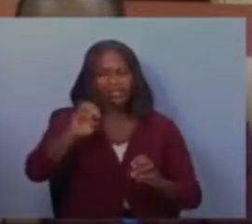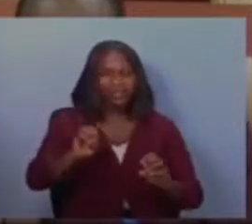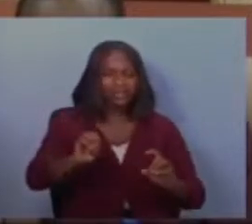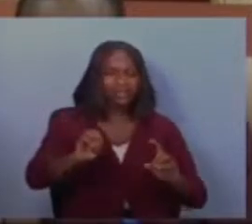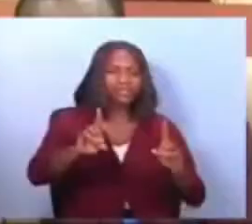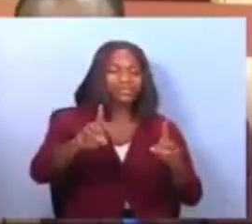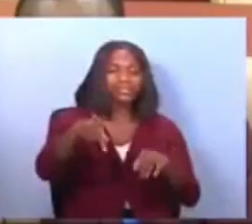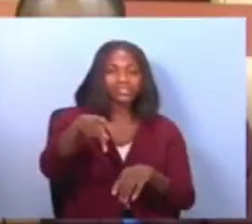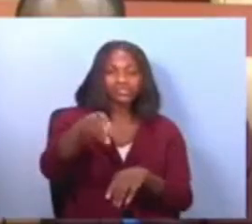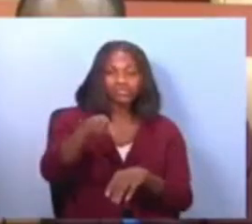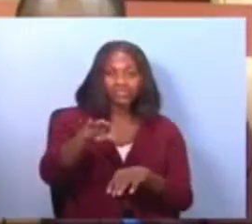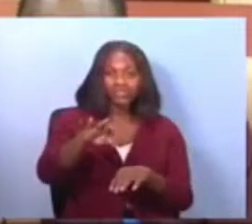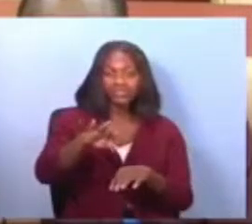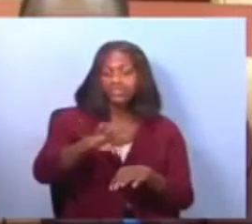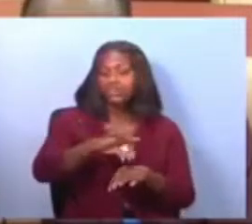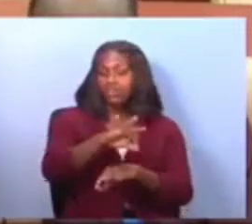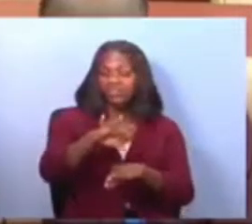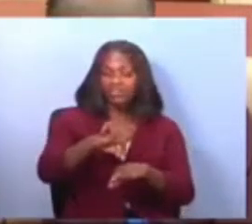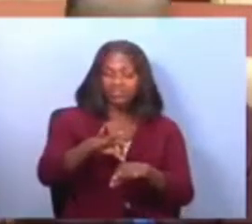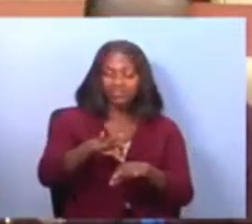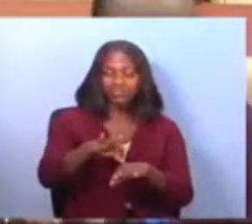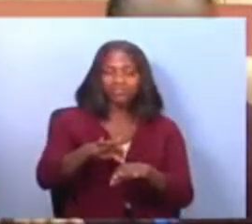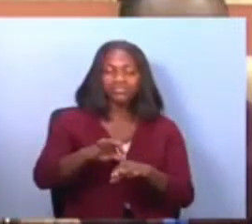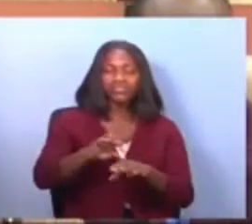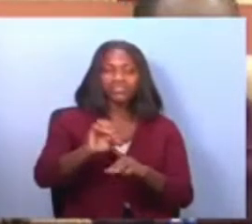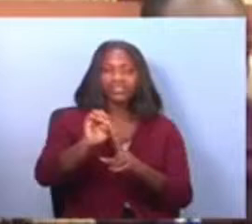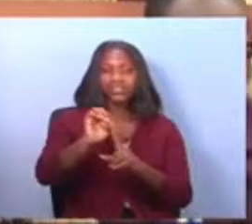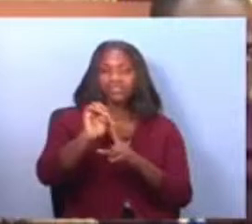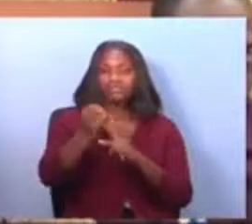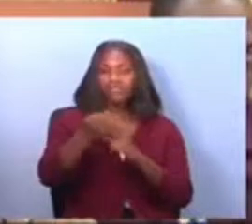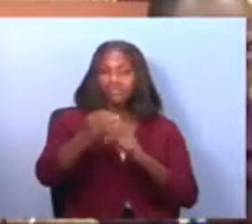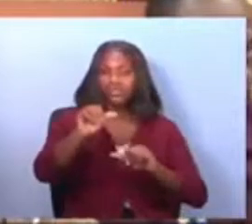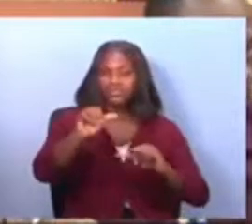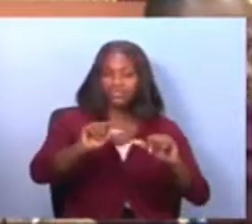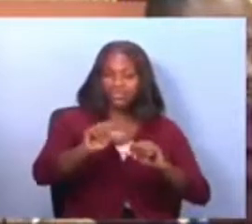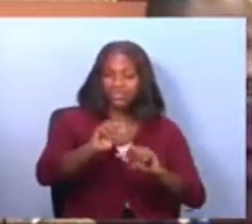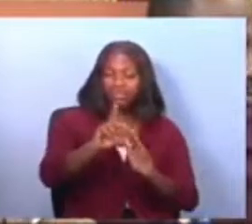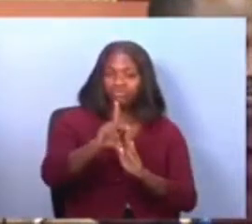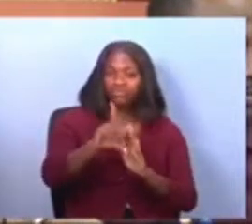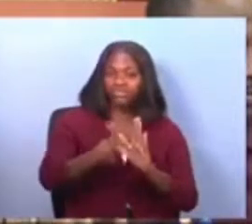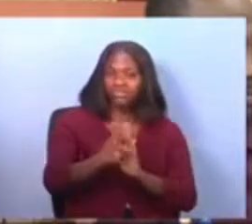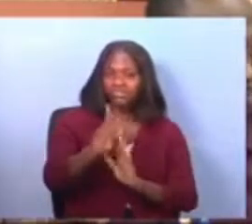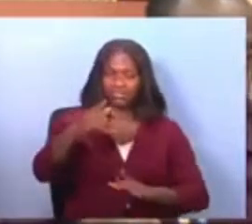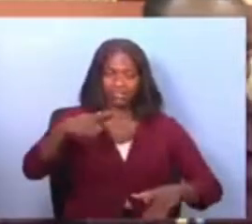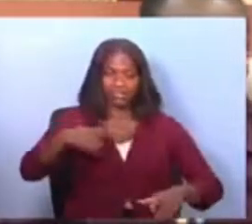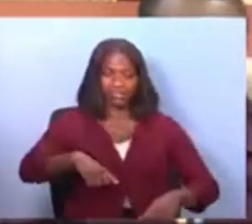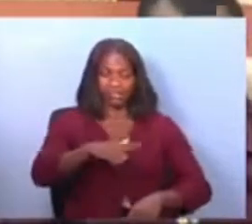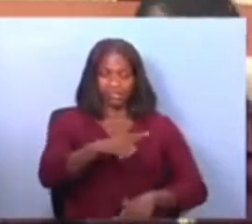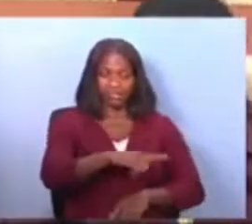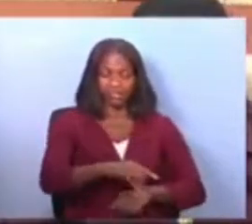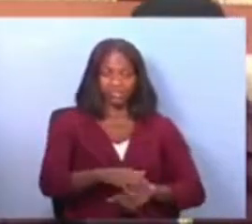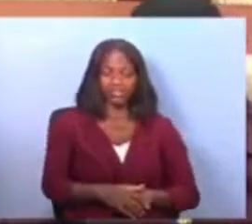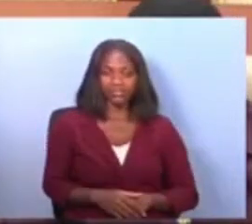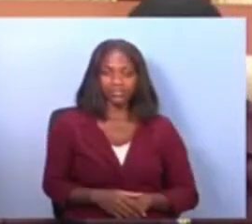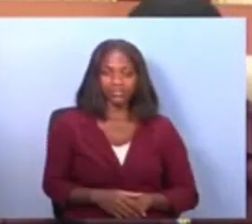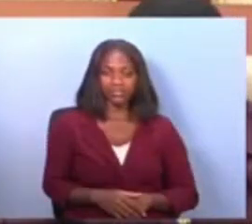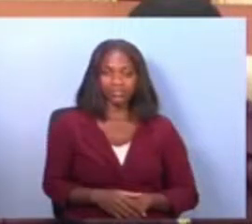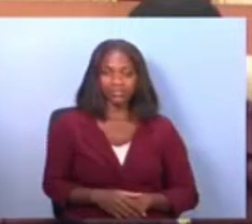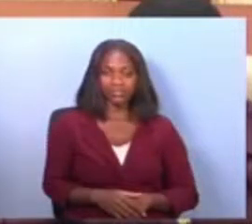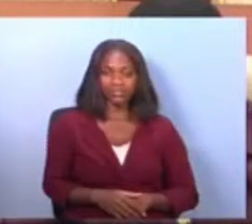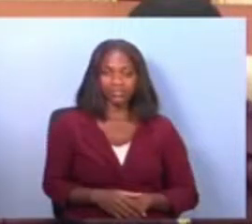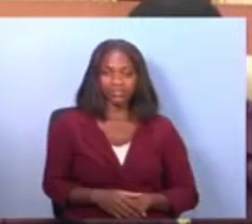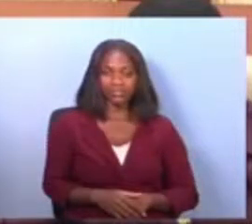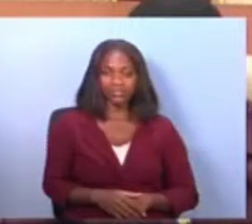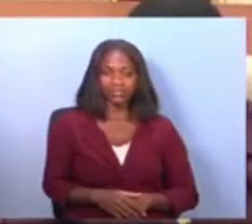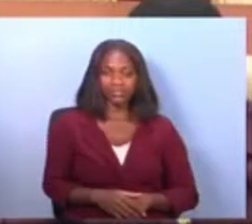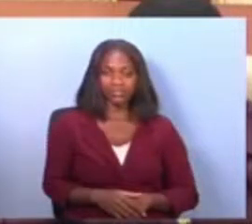in the field of environmental science, policy, and legislation. The Climate Parliament, which is headquartered in